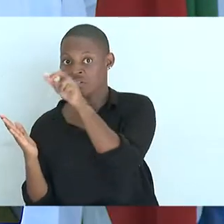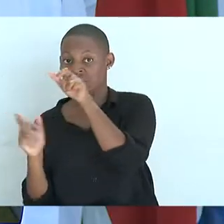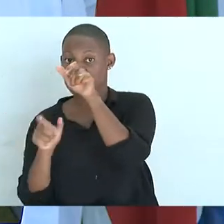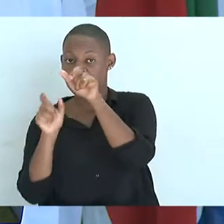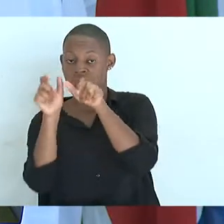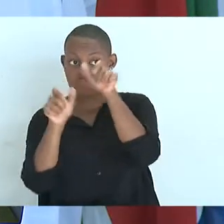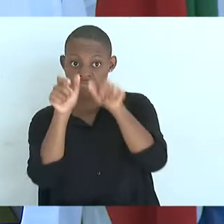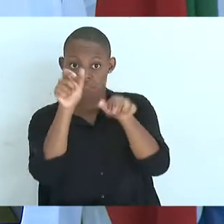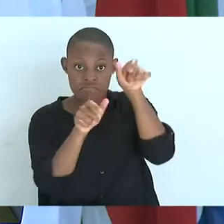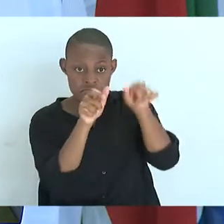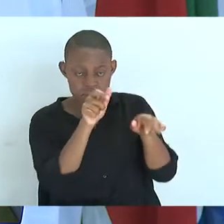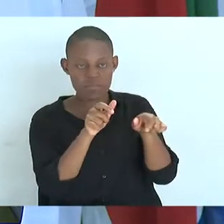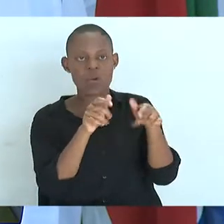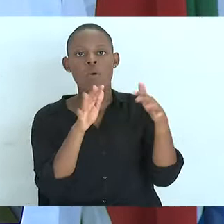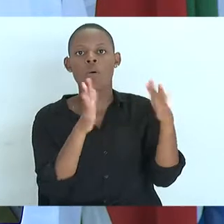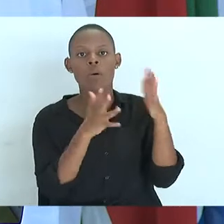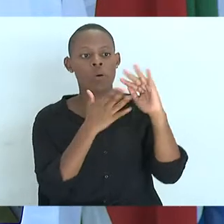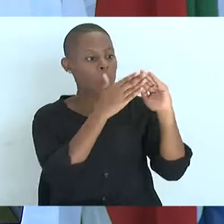our communities